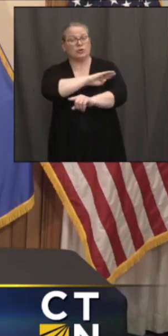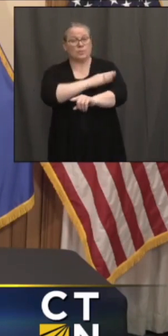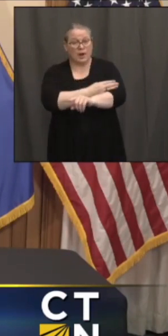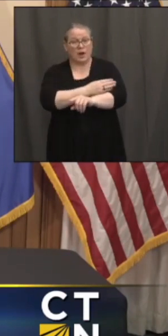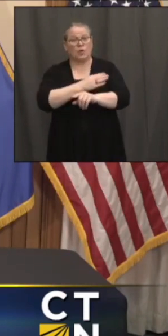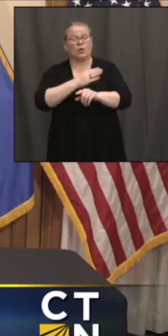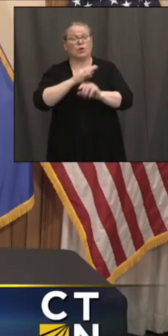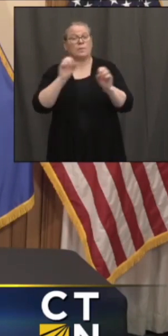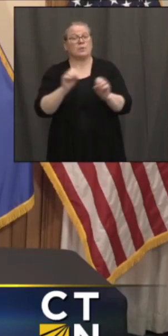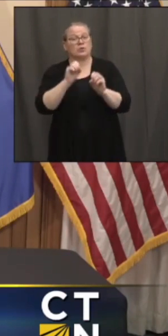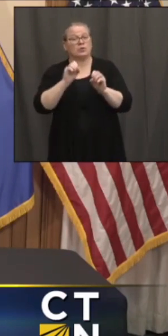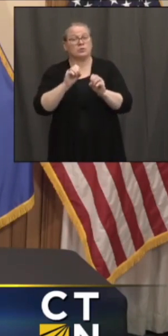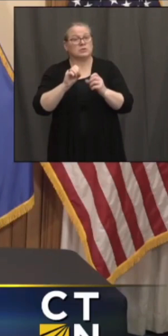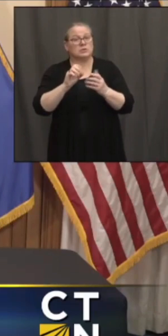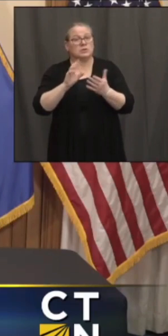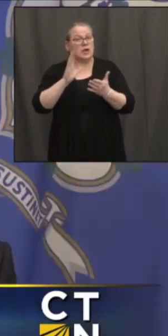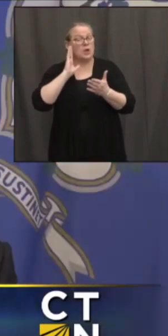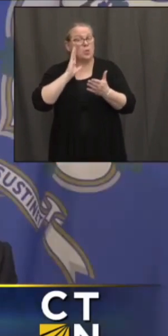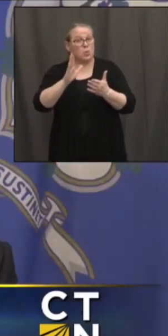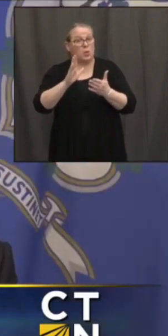why?